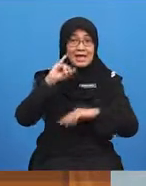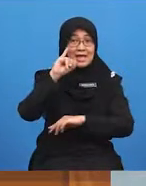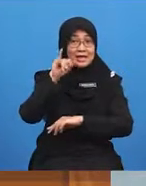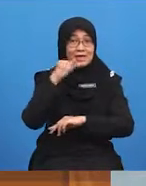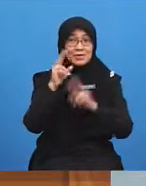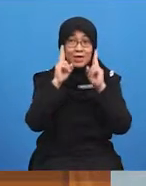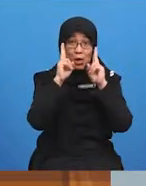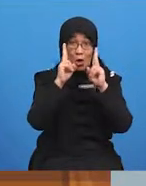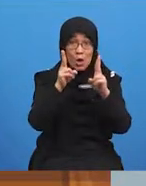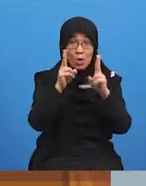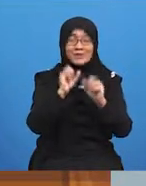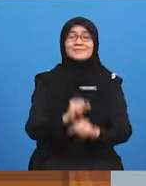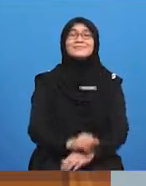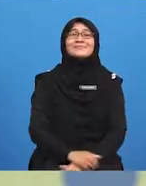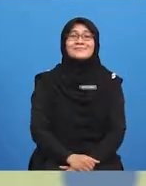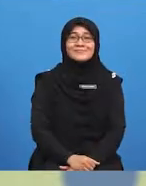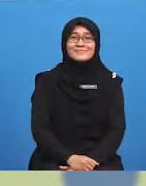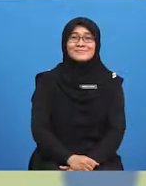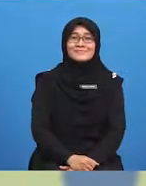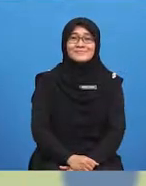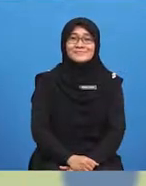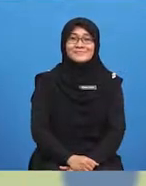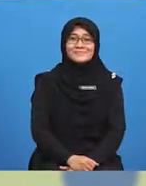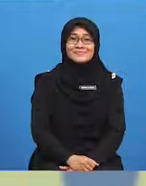Amazing! I know you got this.